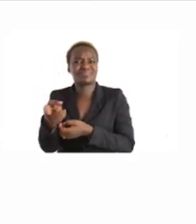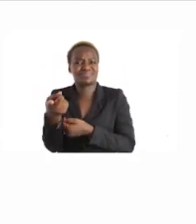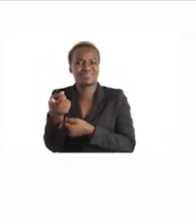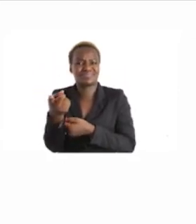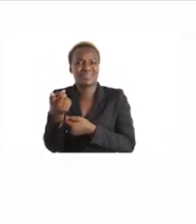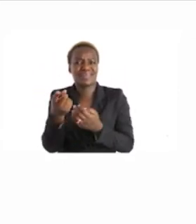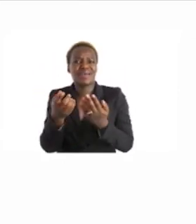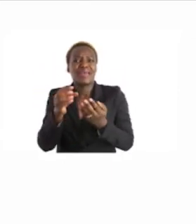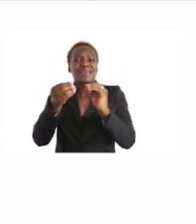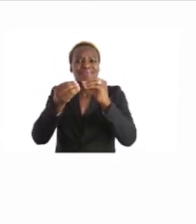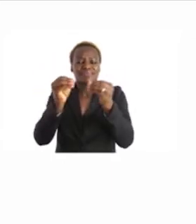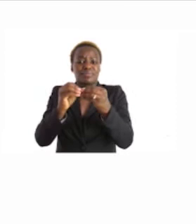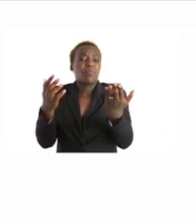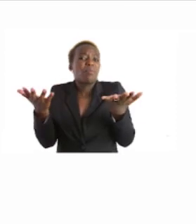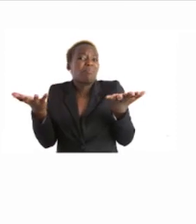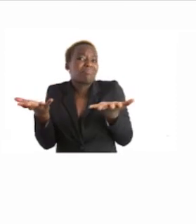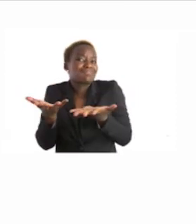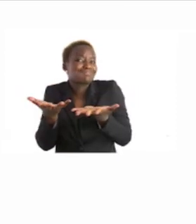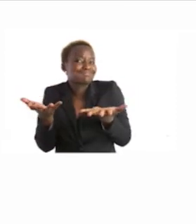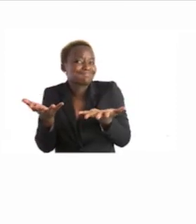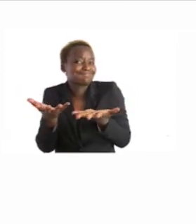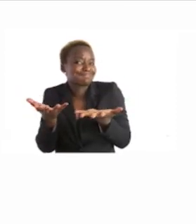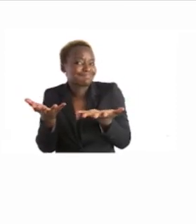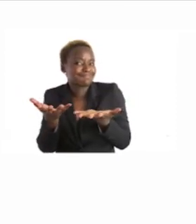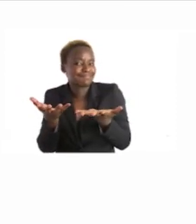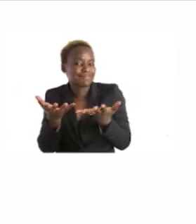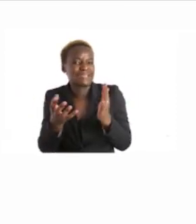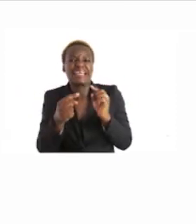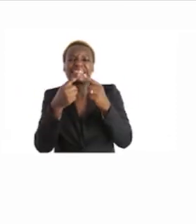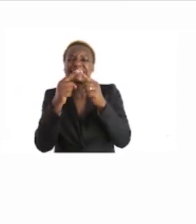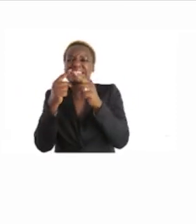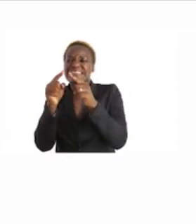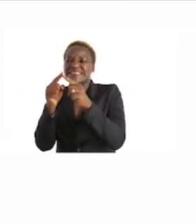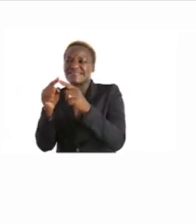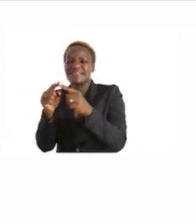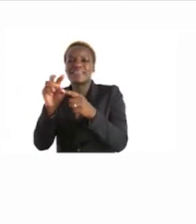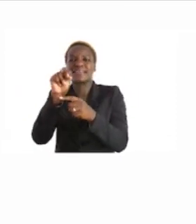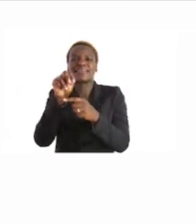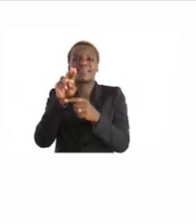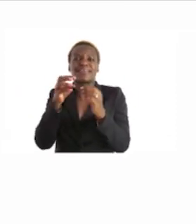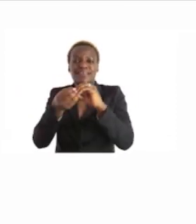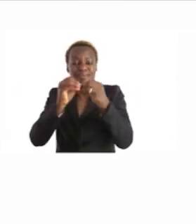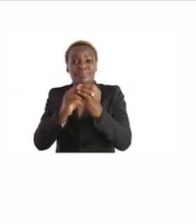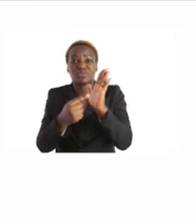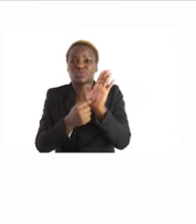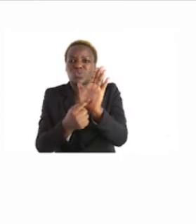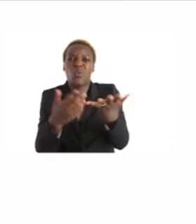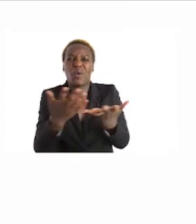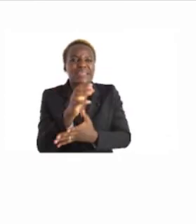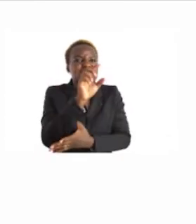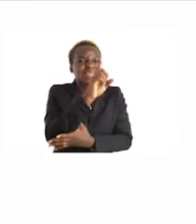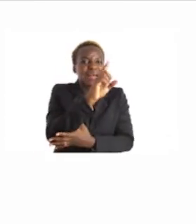a position of a digit in a number. Each position tells us its values. So in a number, we